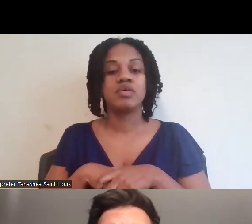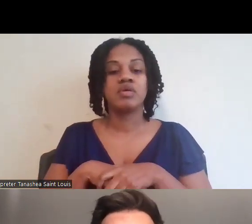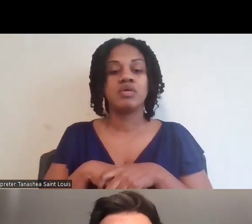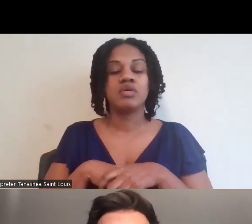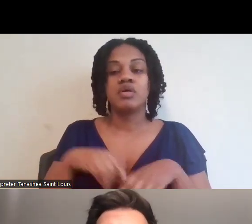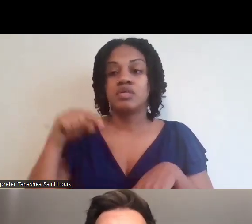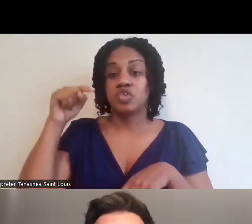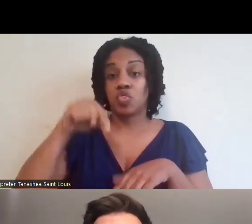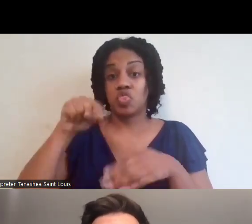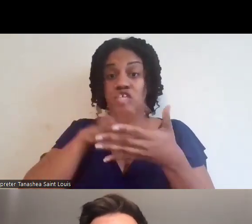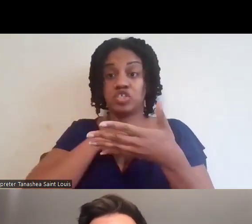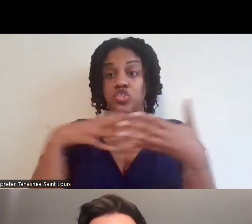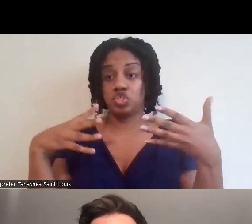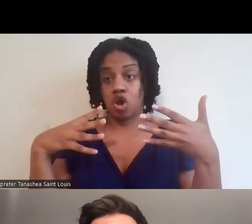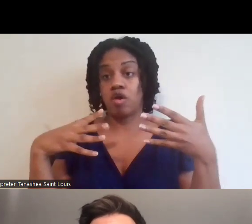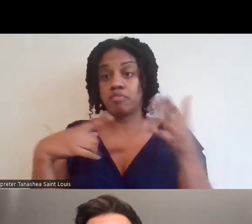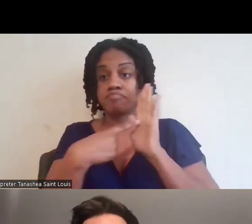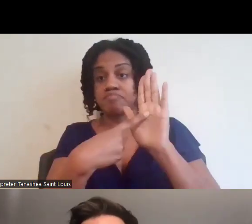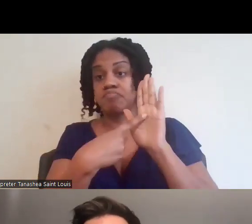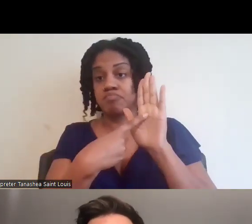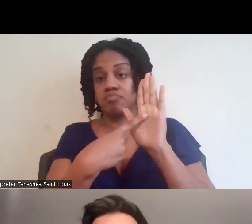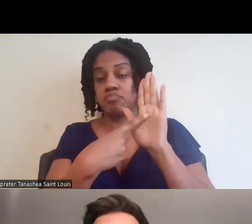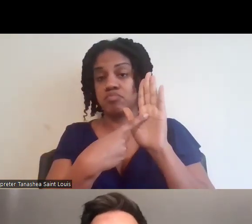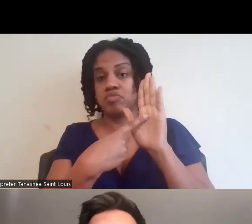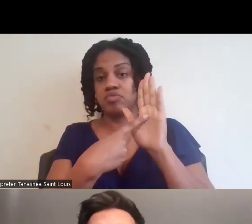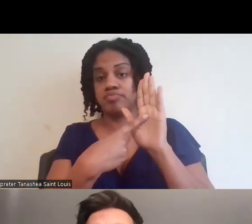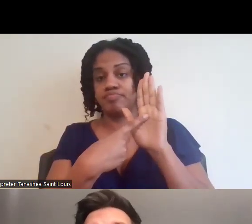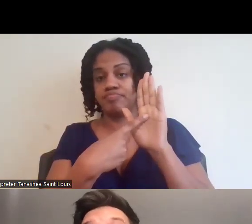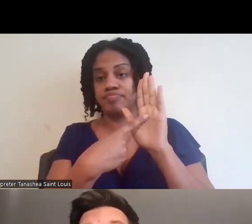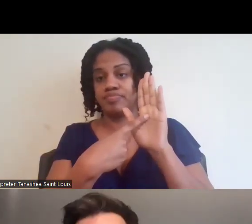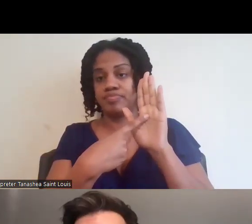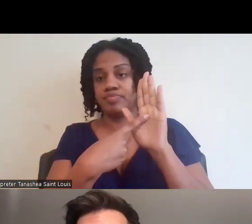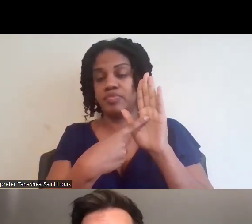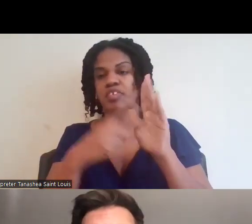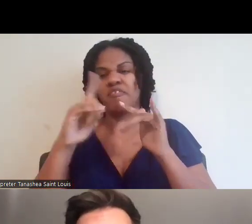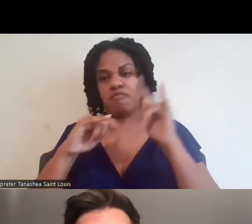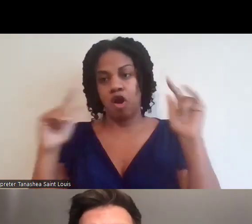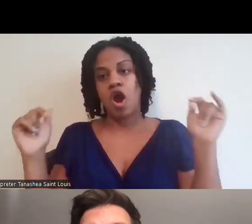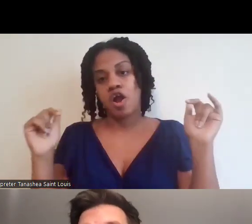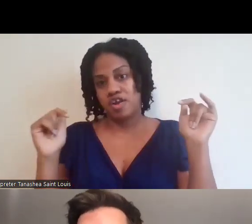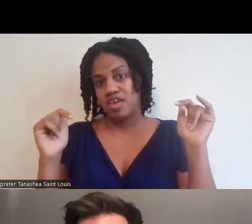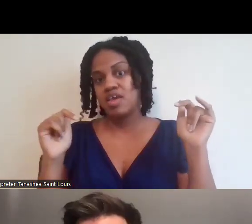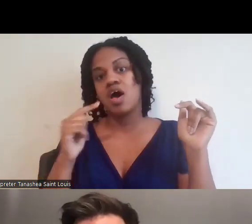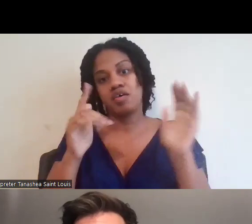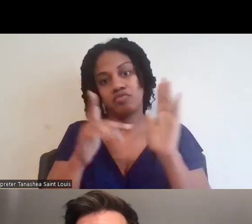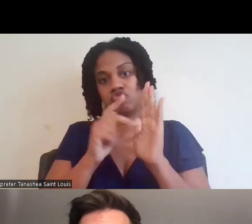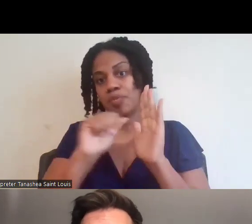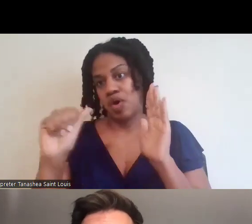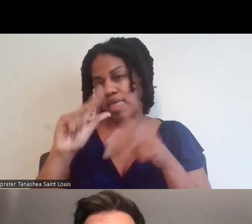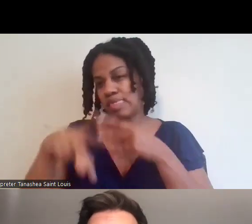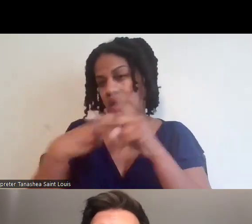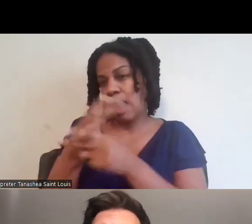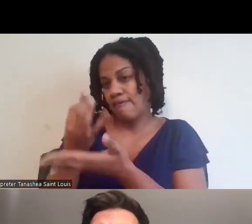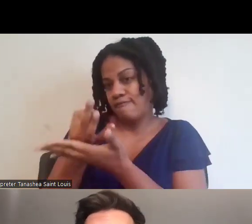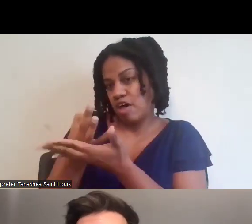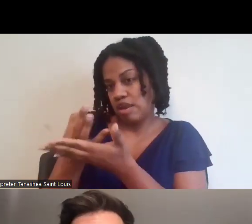bar chart just sort of it demonstrates the variety of AAAs in terms of the types of funding that they